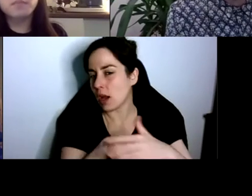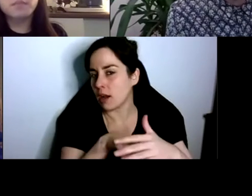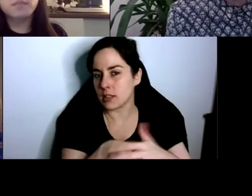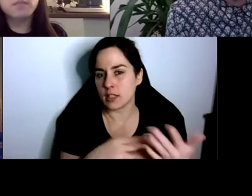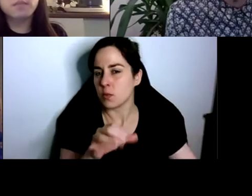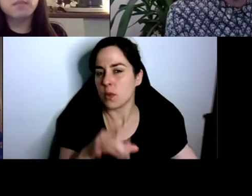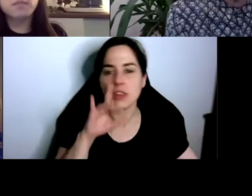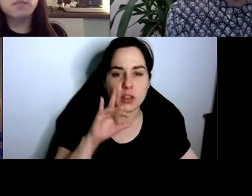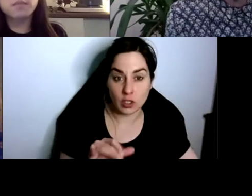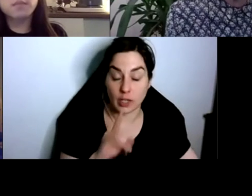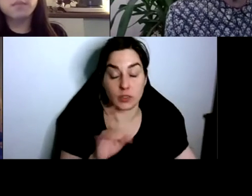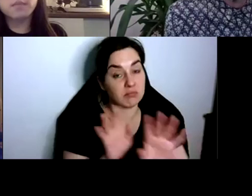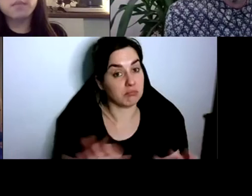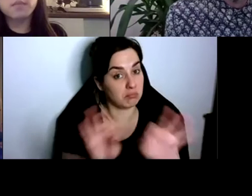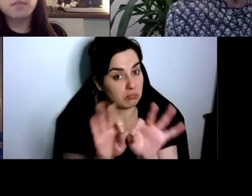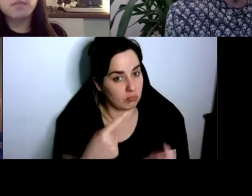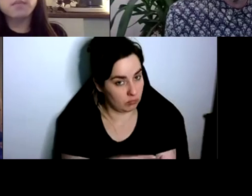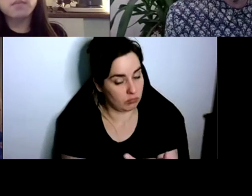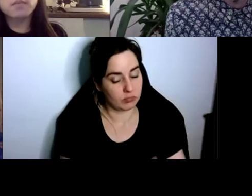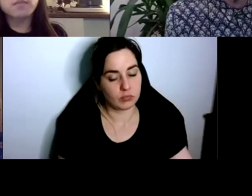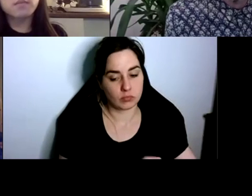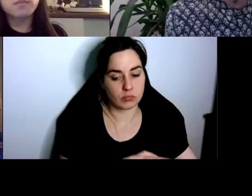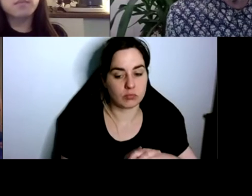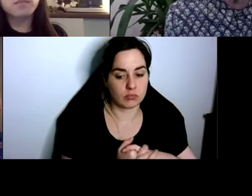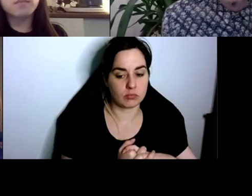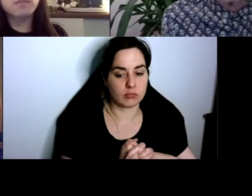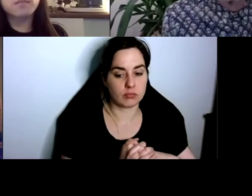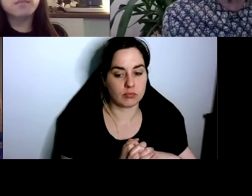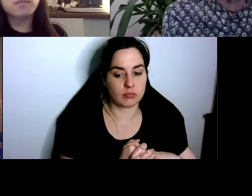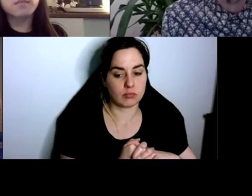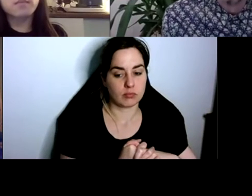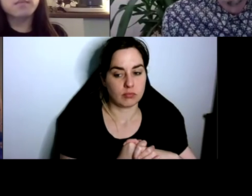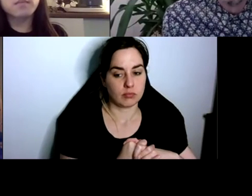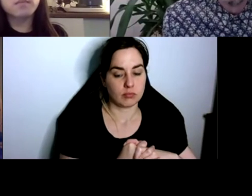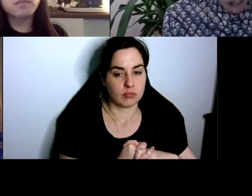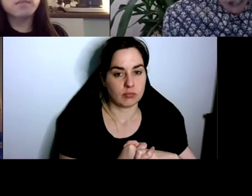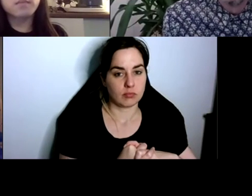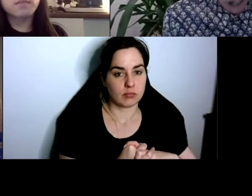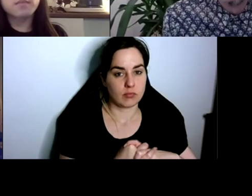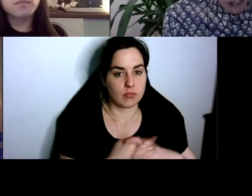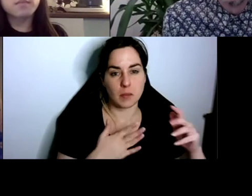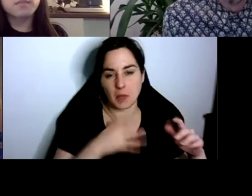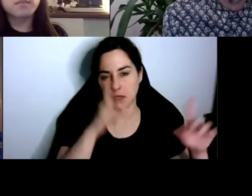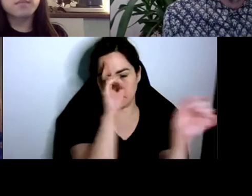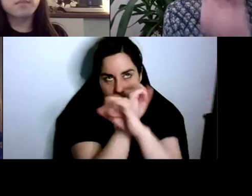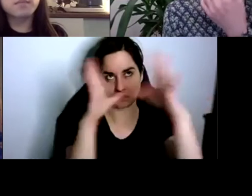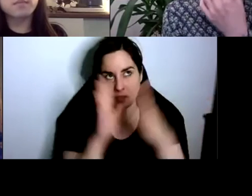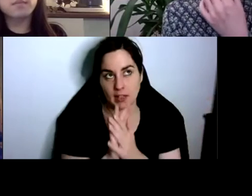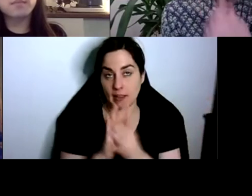important. The way I think about the function of festival in